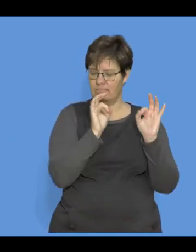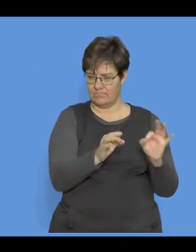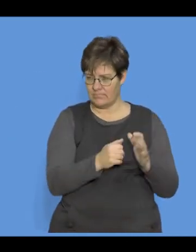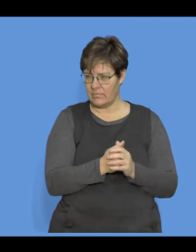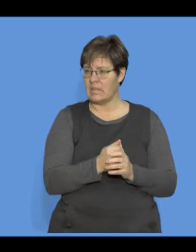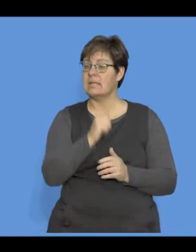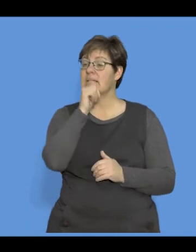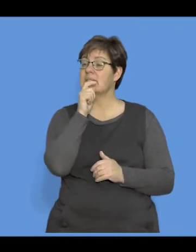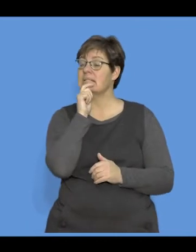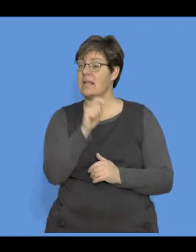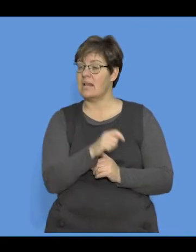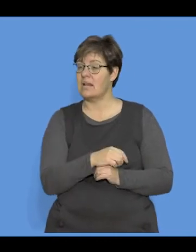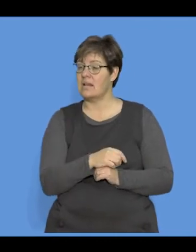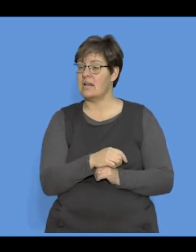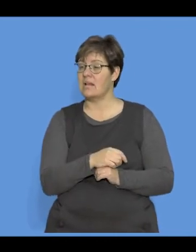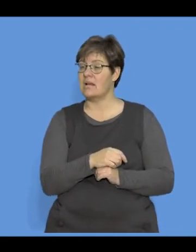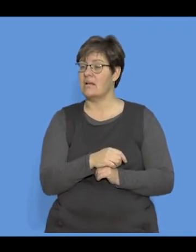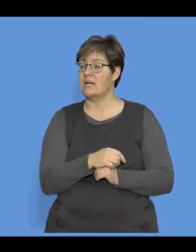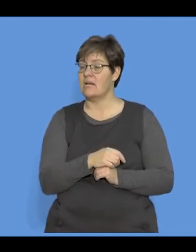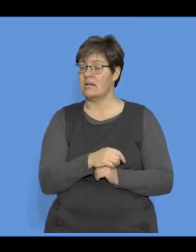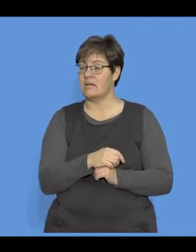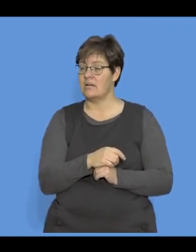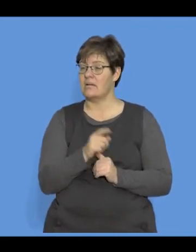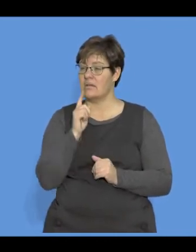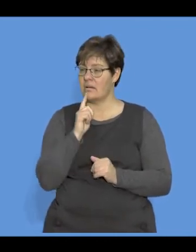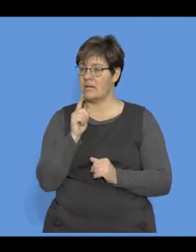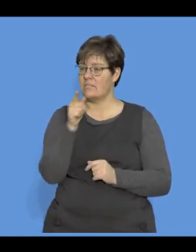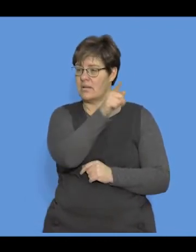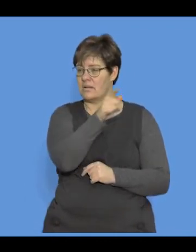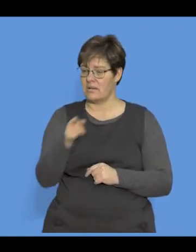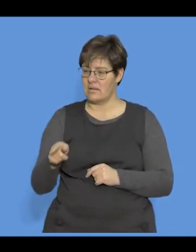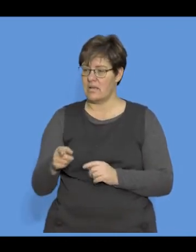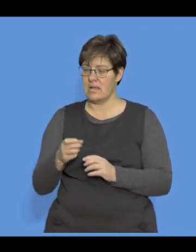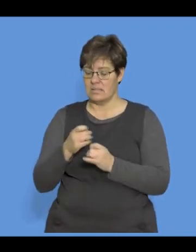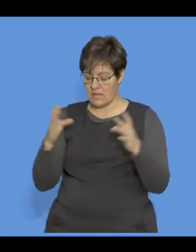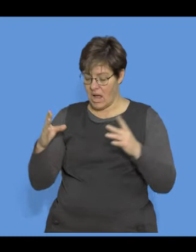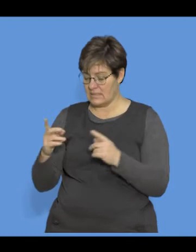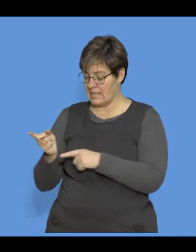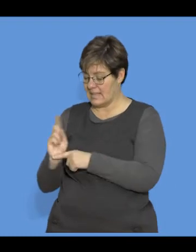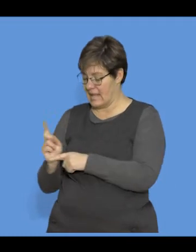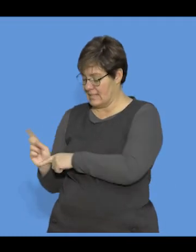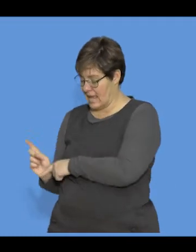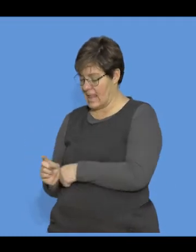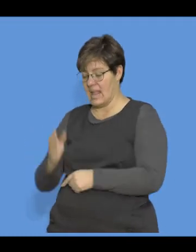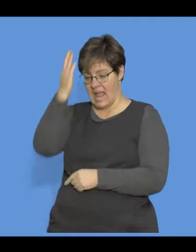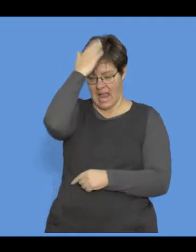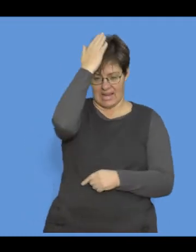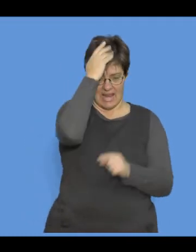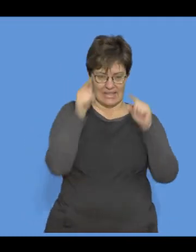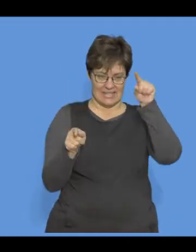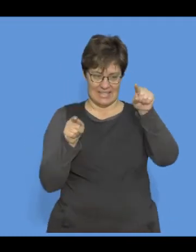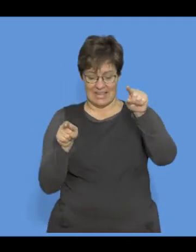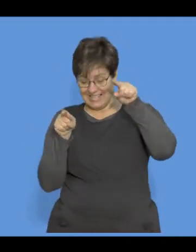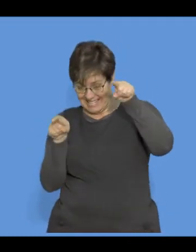me that my resultant vector is going to be the one that starts at where the 2 tails are and ends where the 2 heads